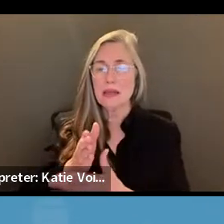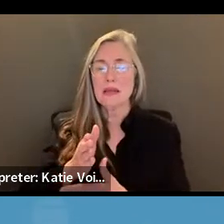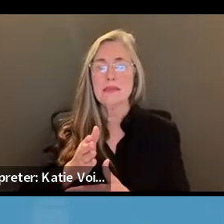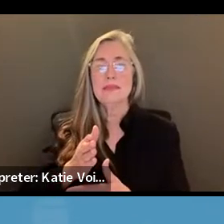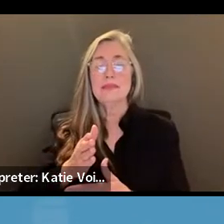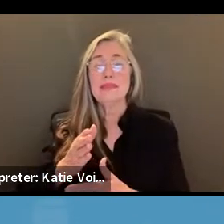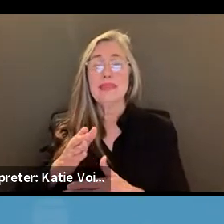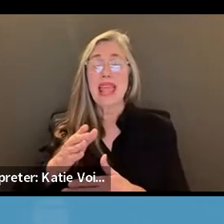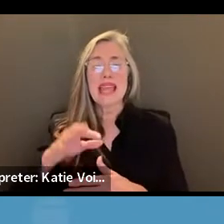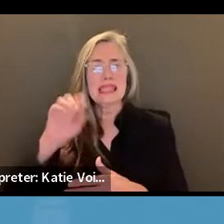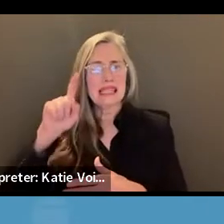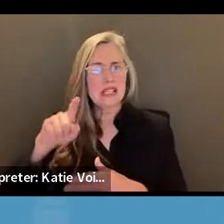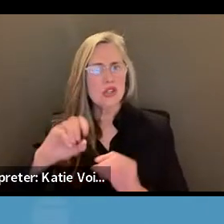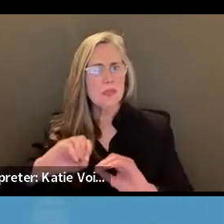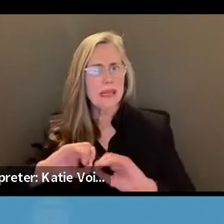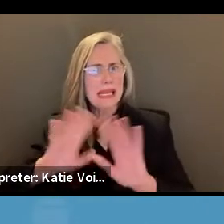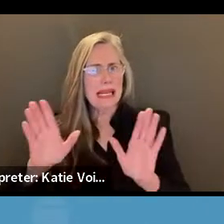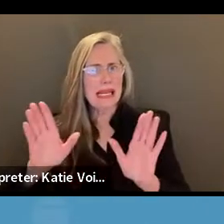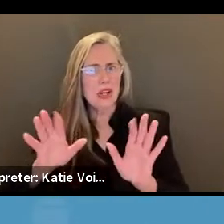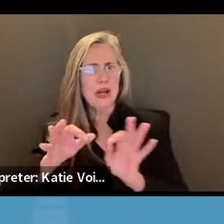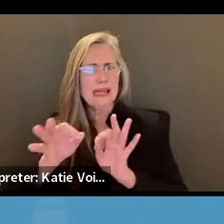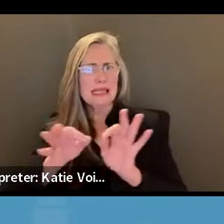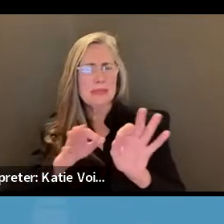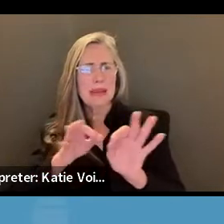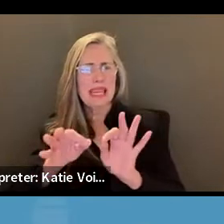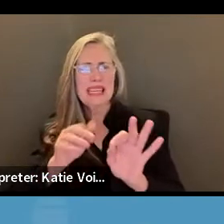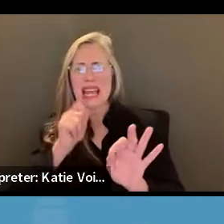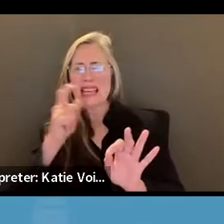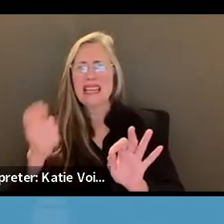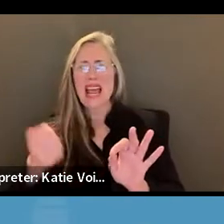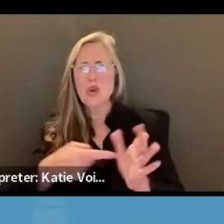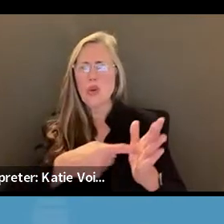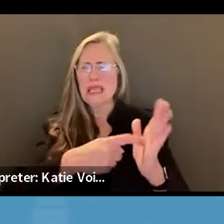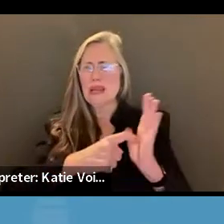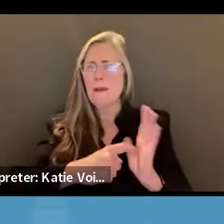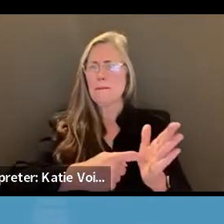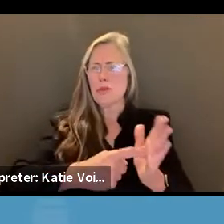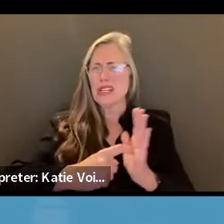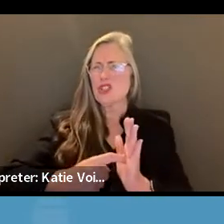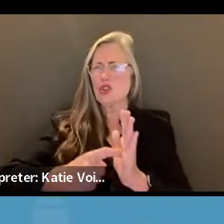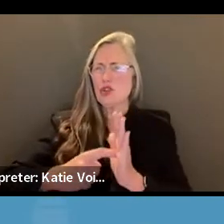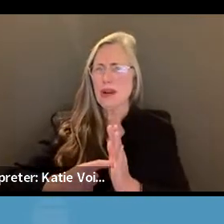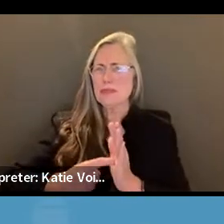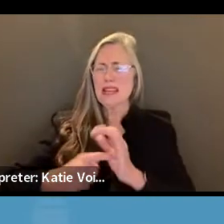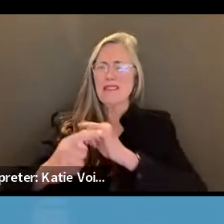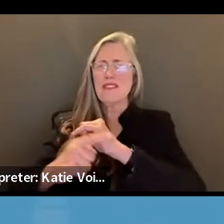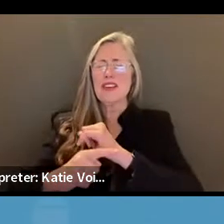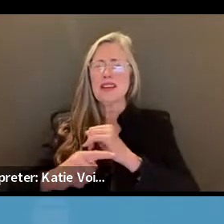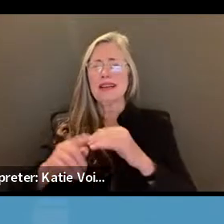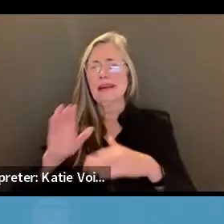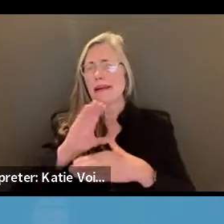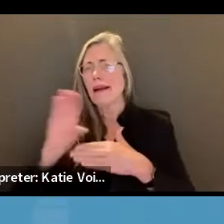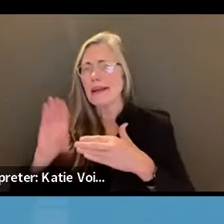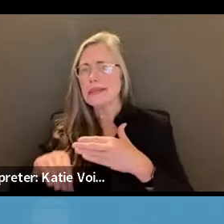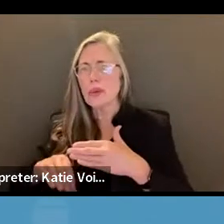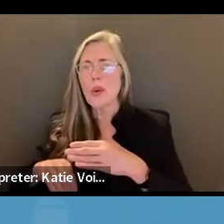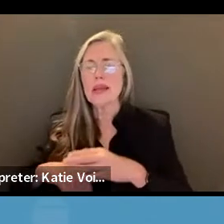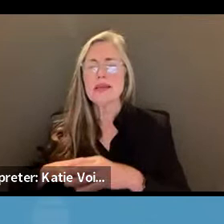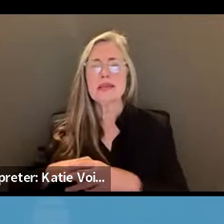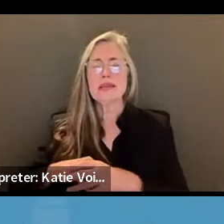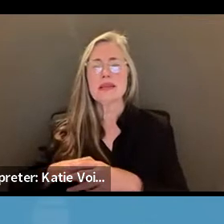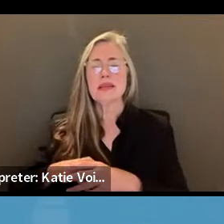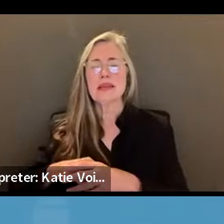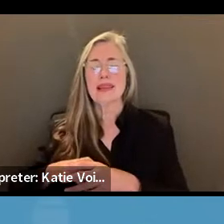think, too, on not necessarily a prescriptive consequence, and this will lead into some of my